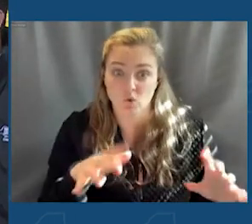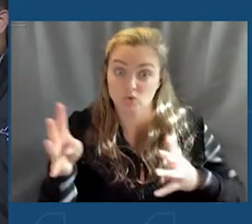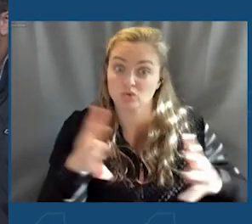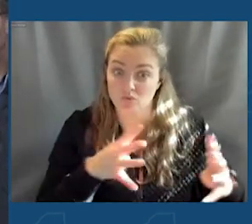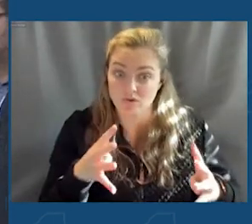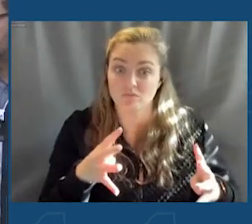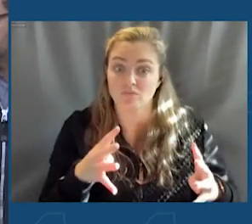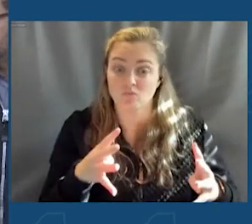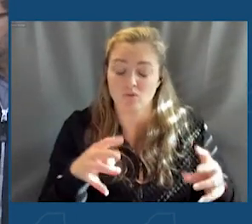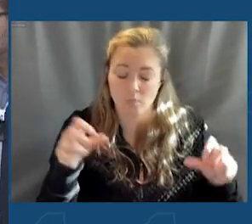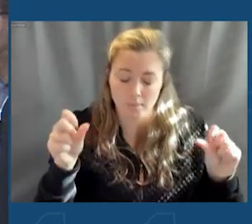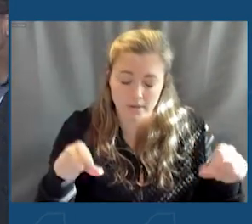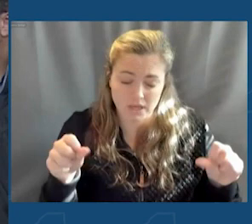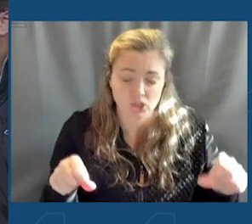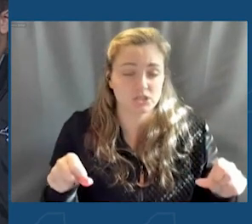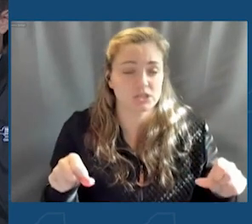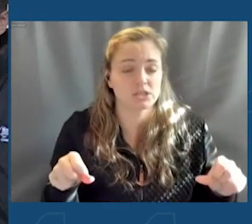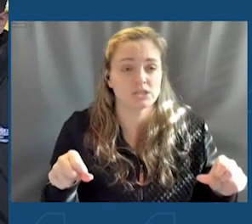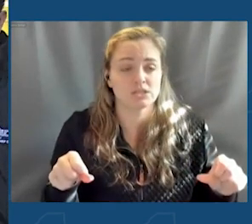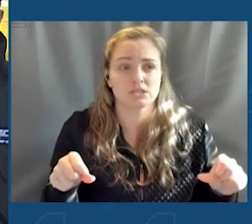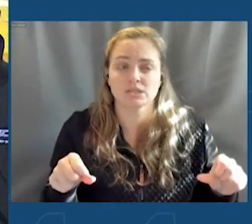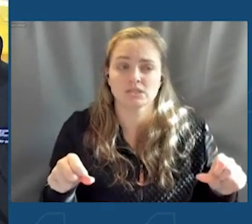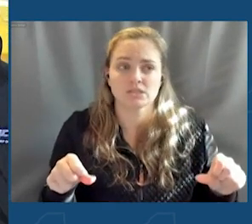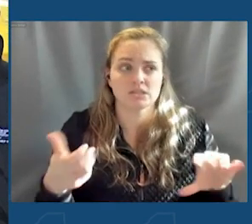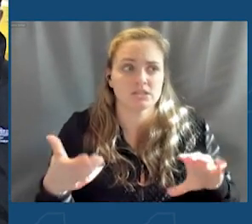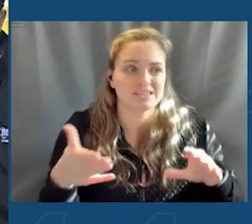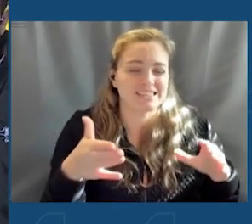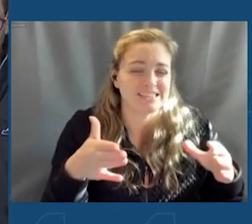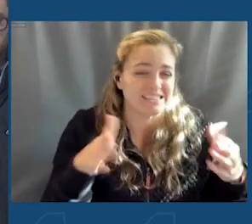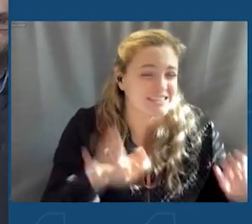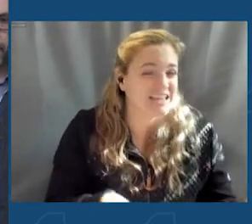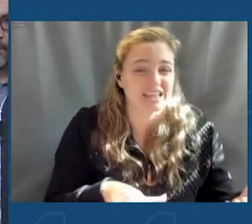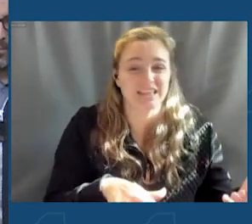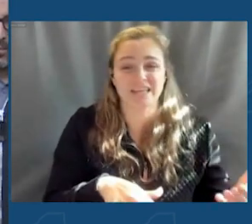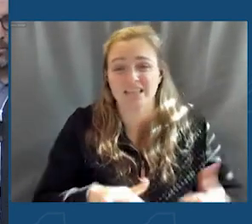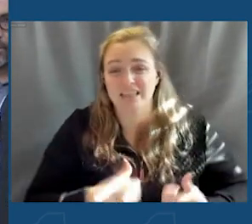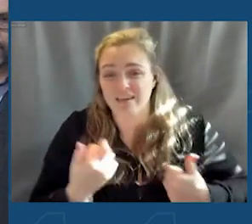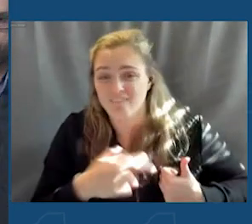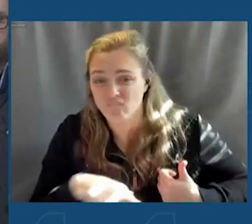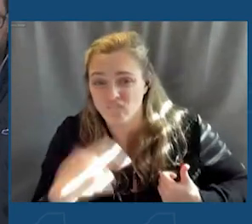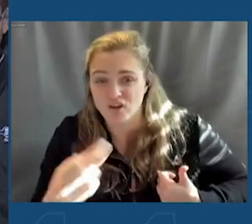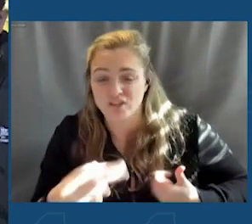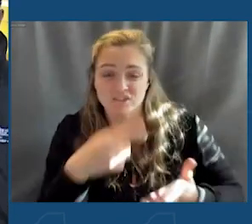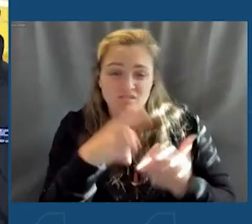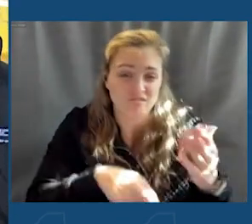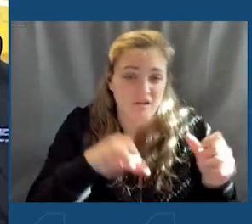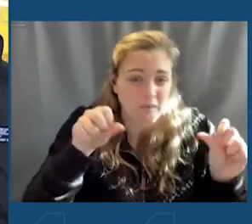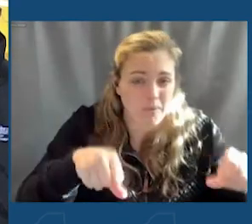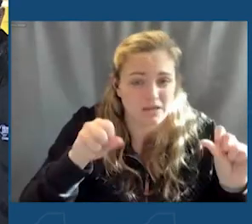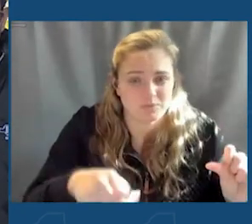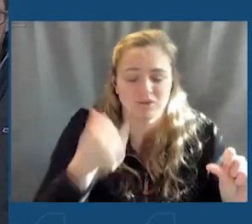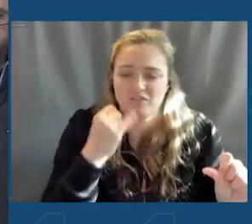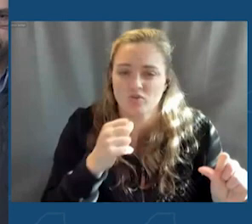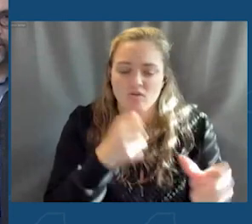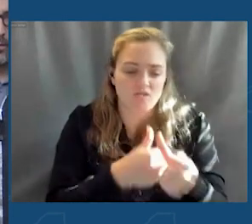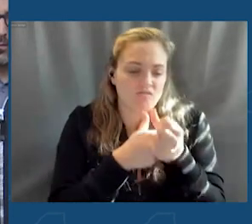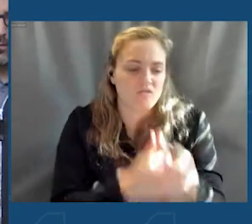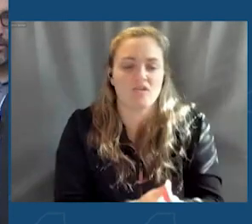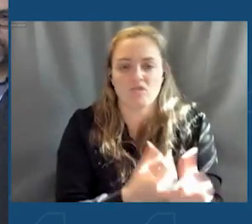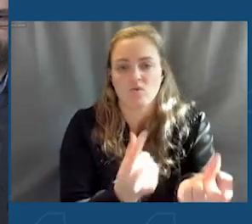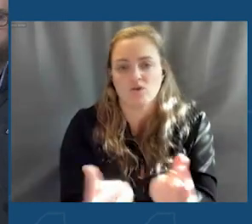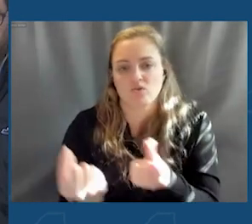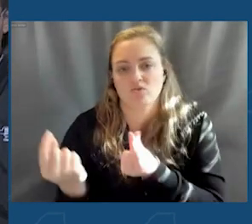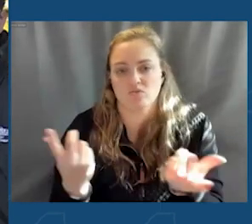with potentially deadly consequences if people do not do the right thing. So like everyone has